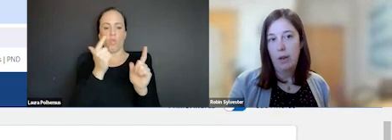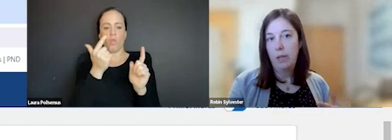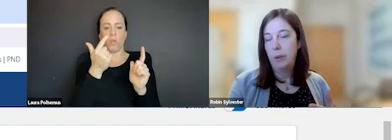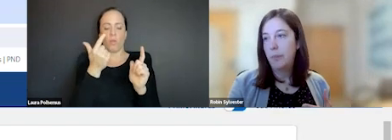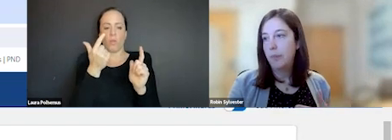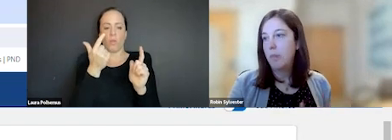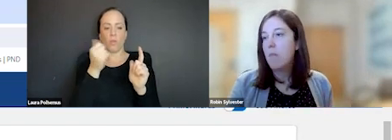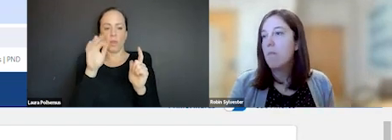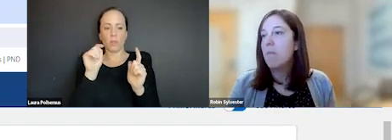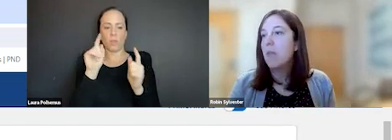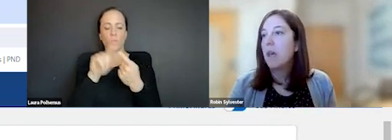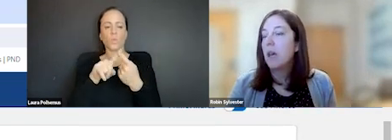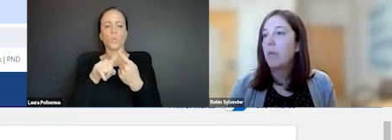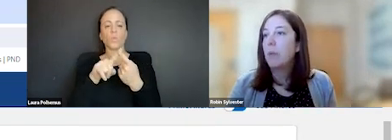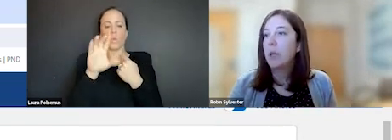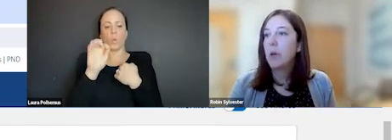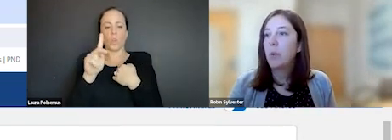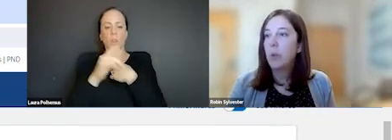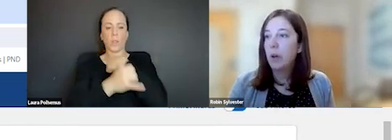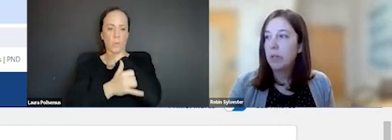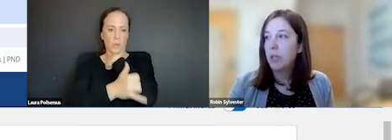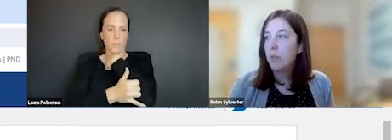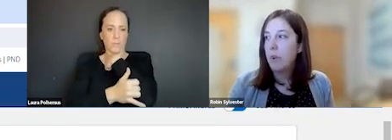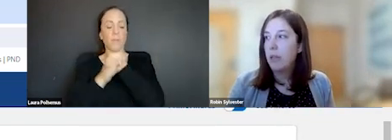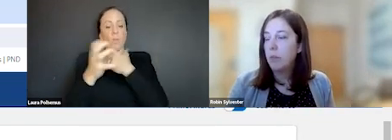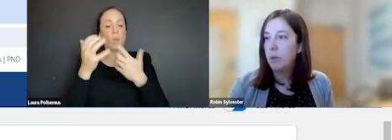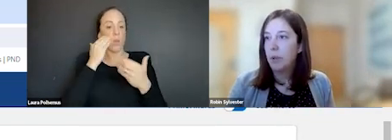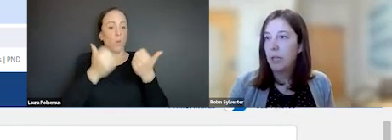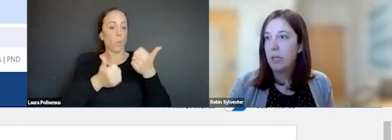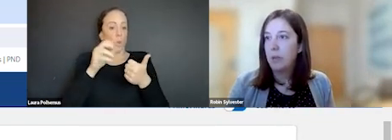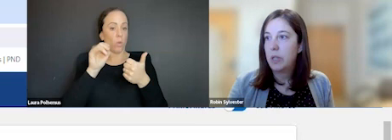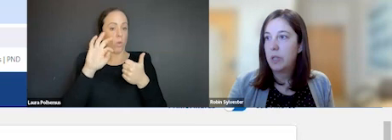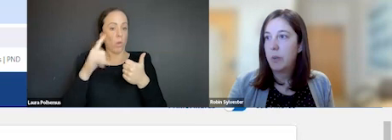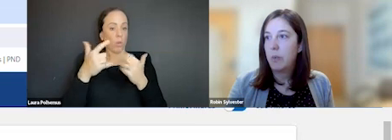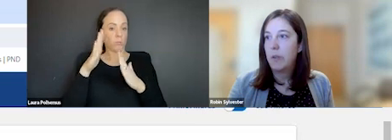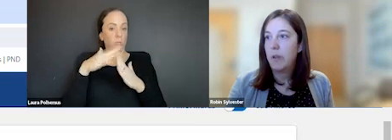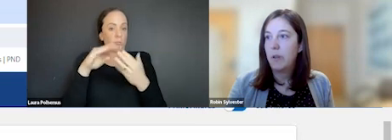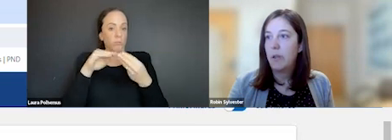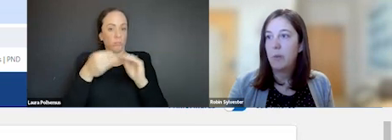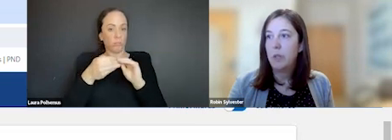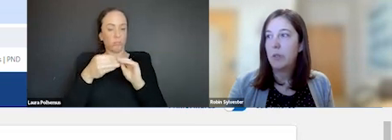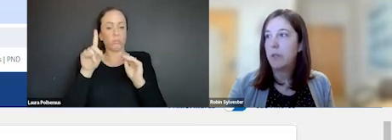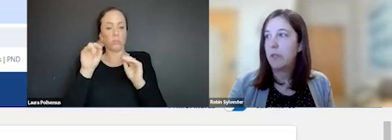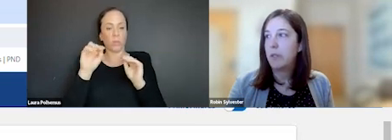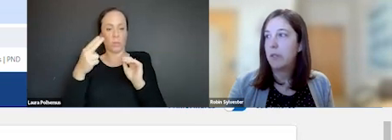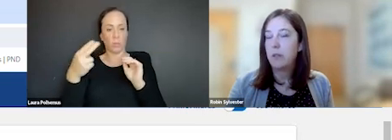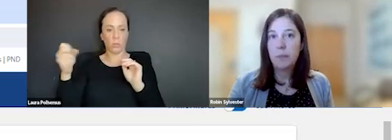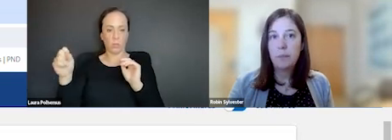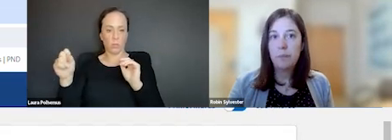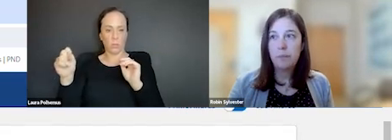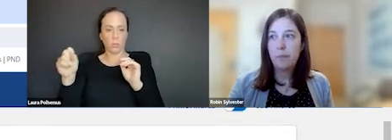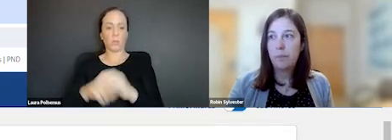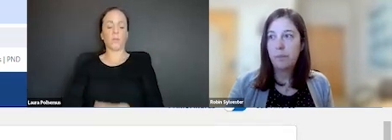to Cook County. And if we want to know what organization made the most grants, it was the Department of Health and Human